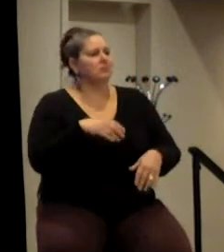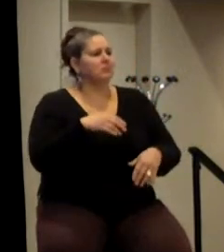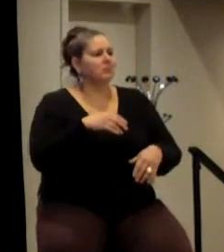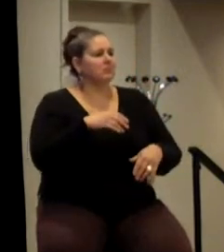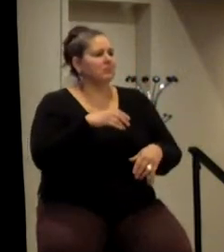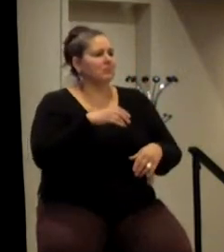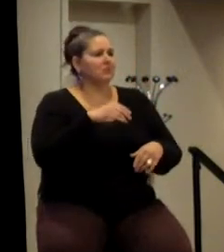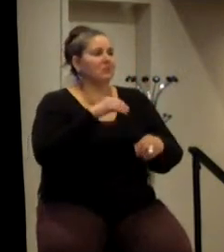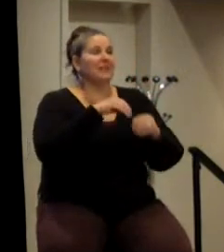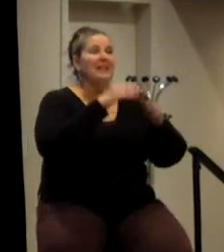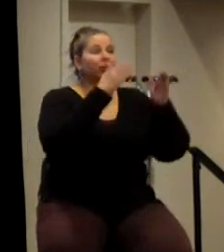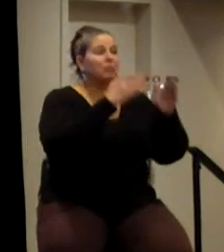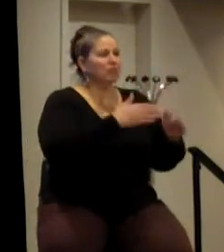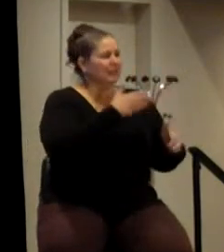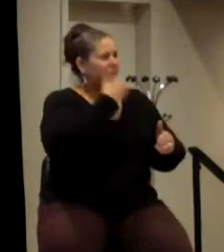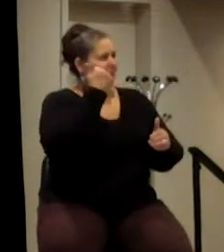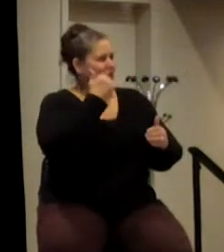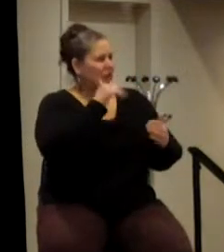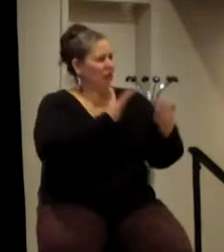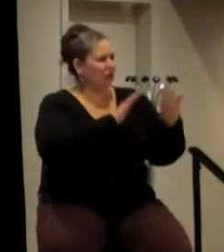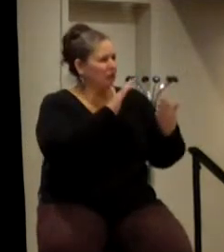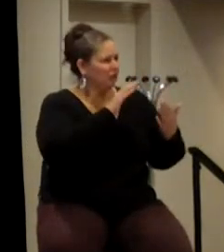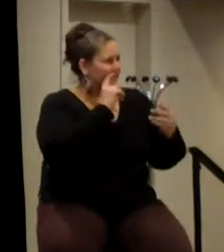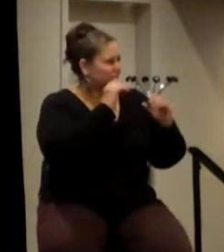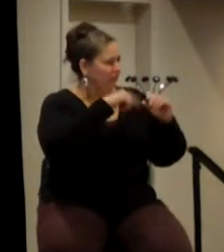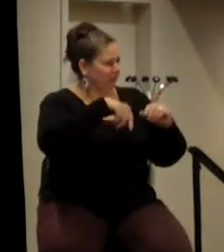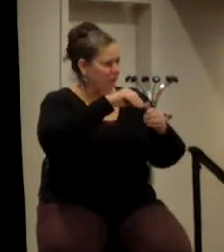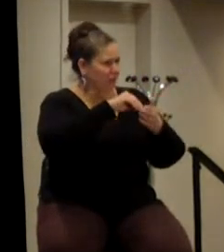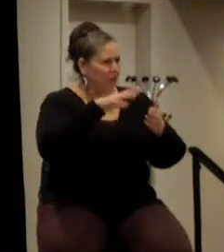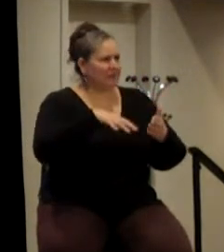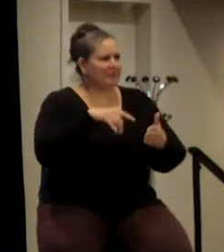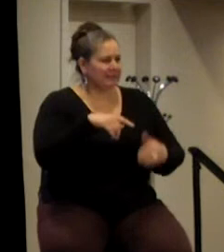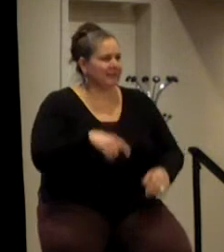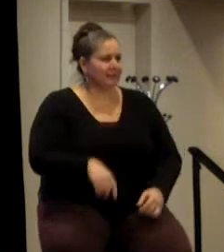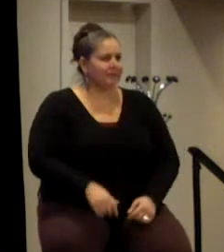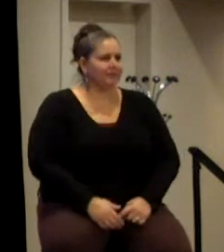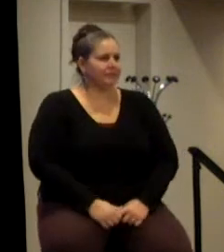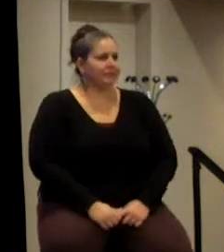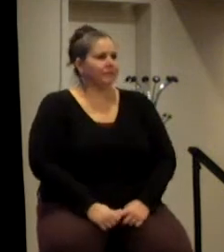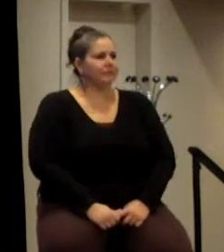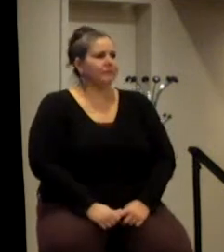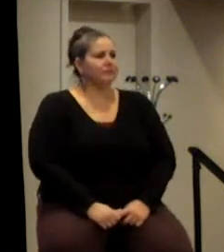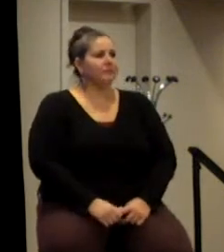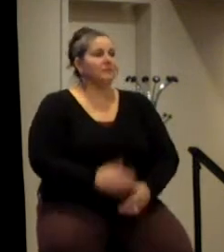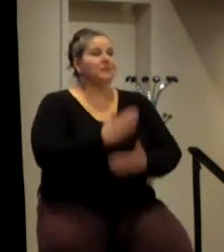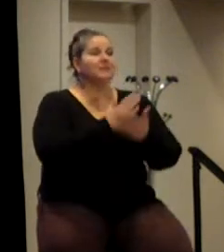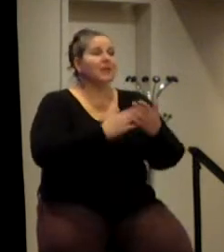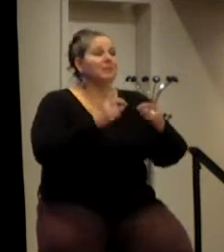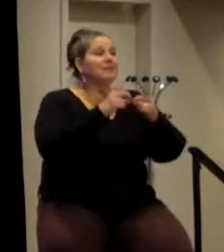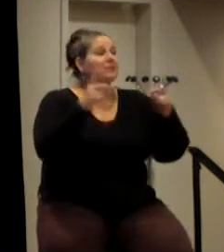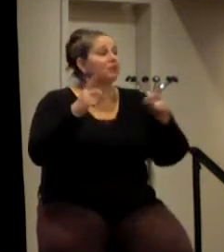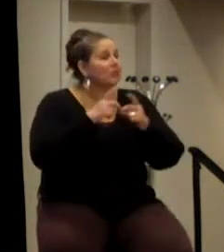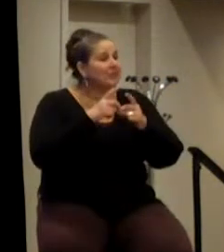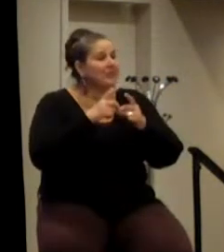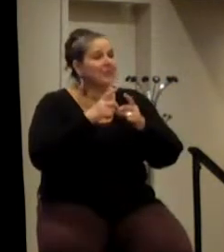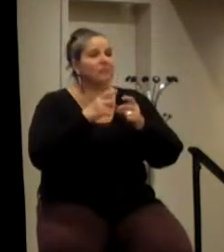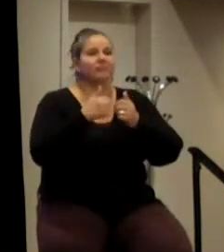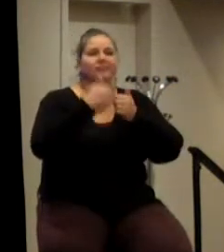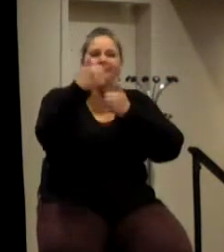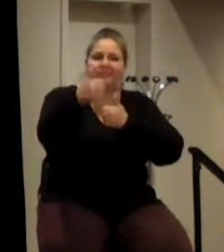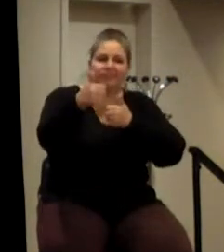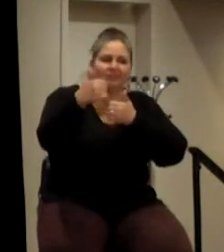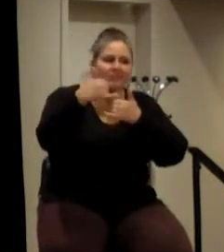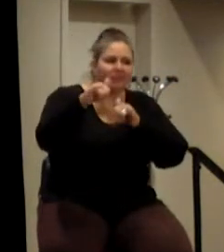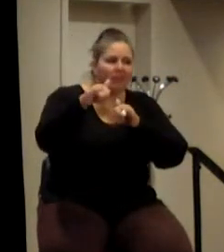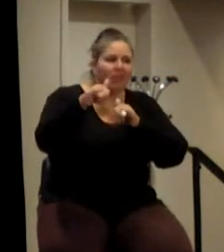adults. And then there's some districts that the models are hybrid, remote driven, and we know